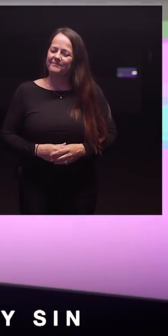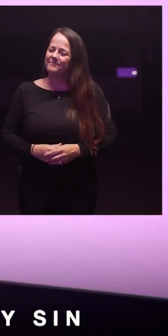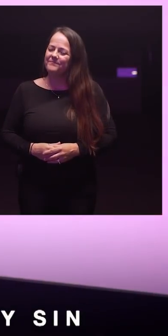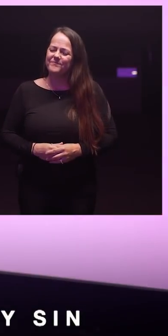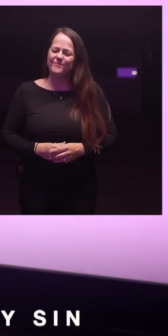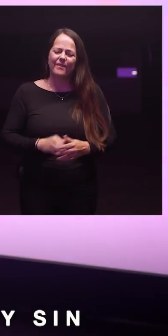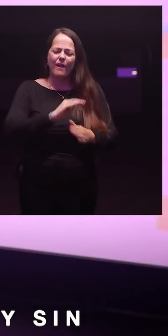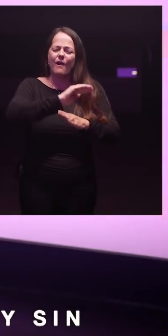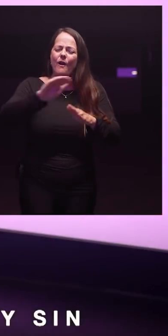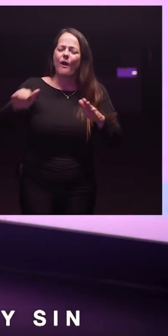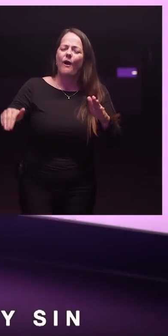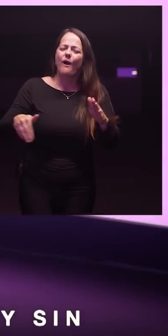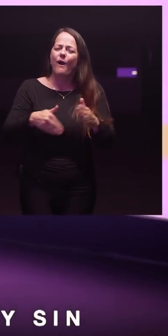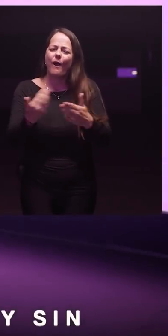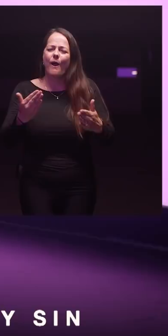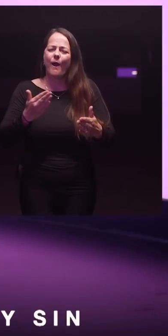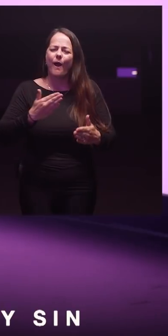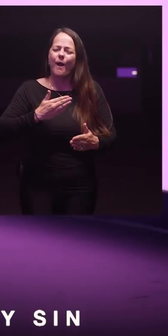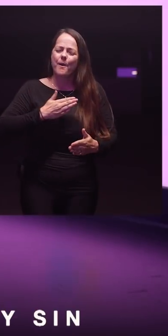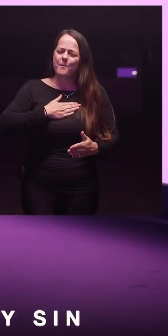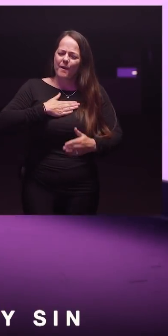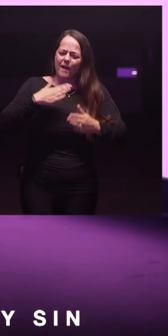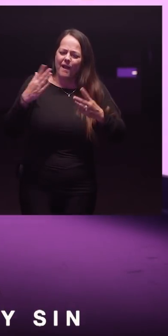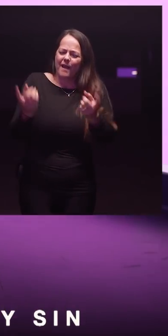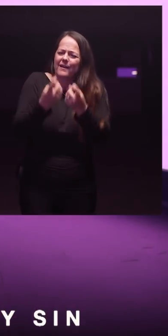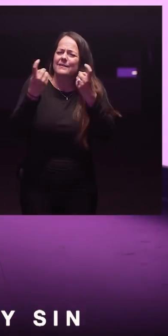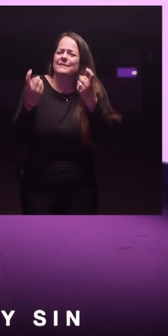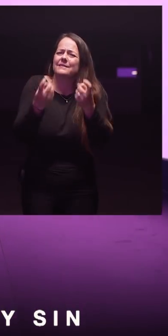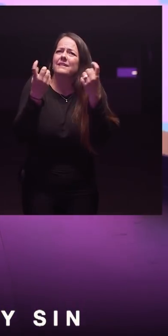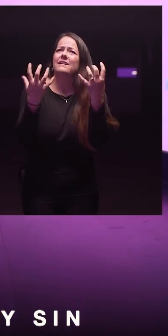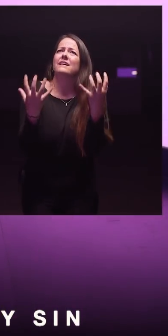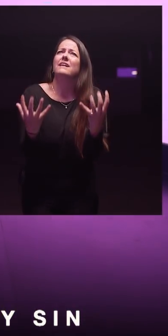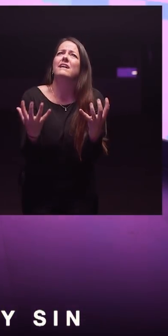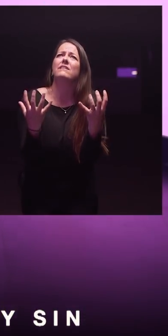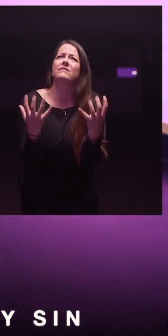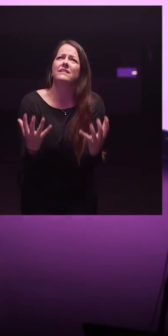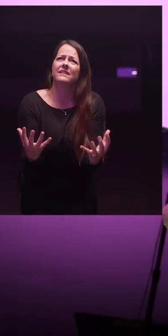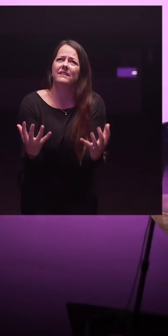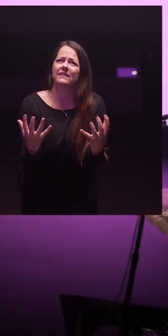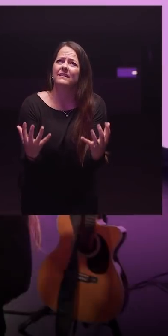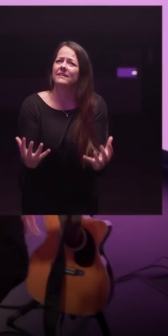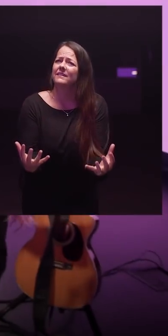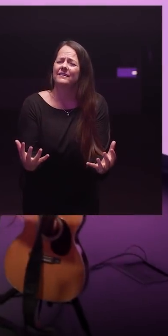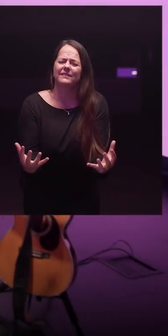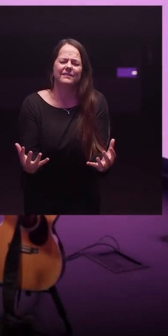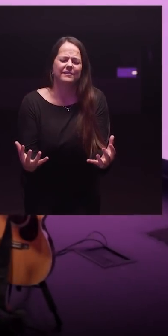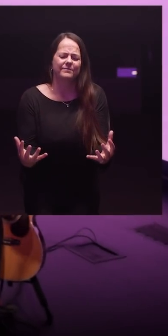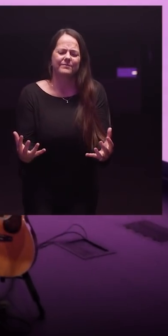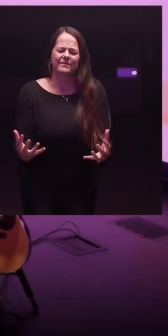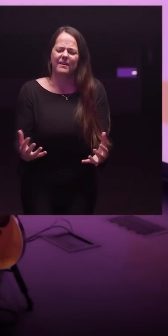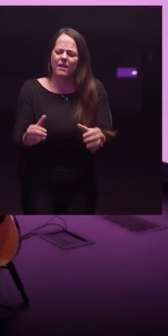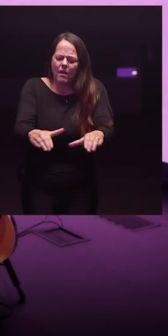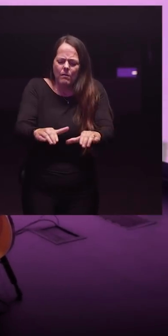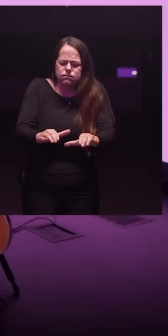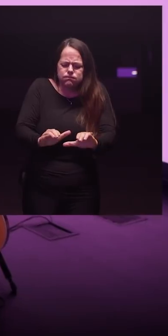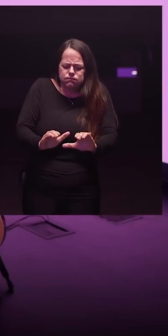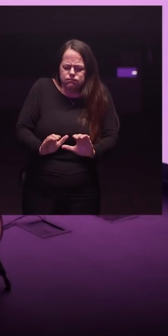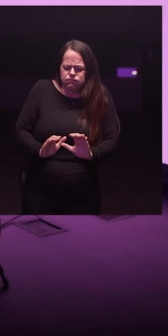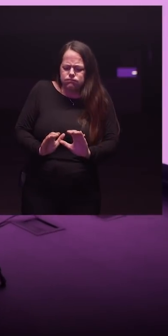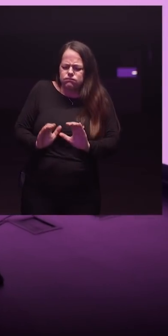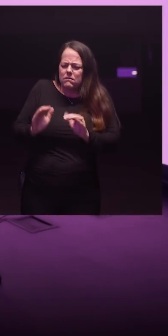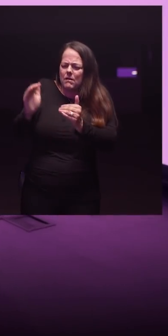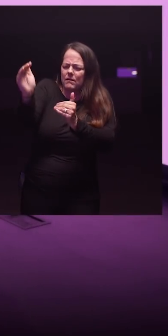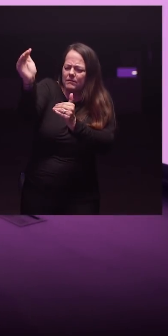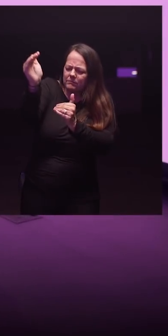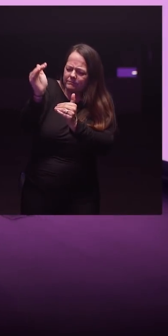How great the weight of all my sin. The grave was